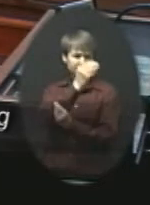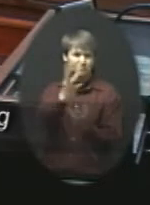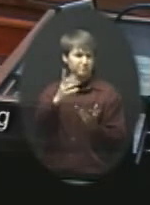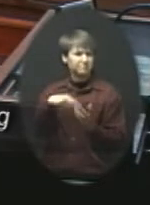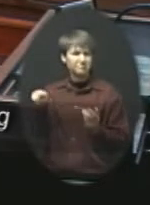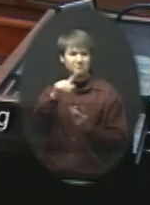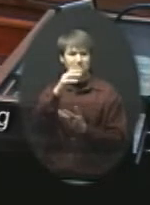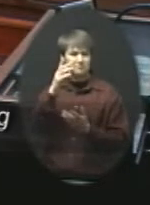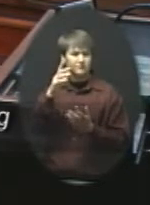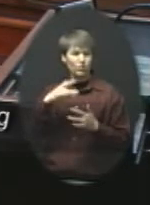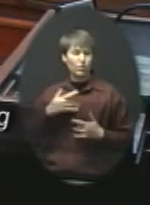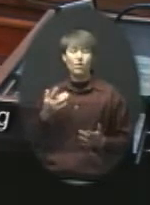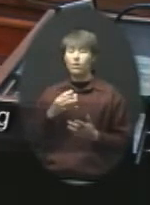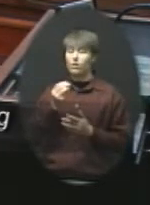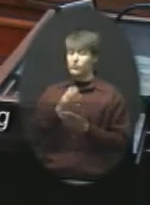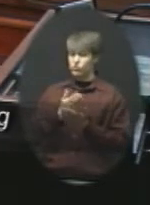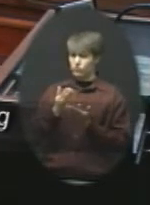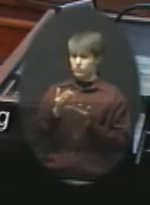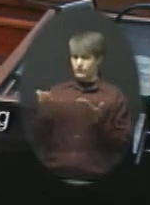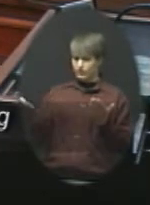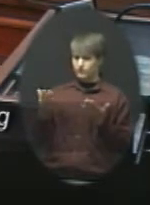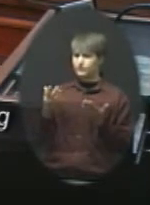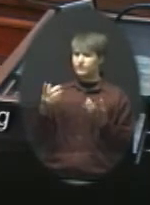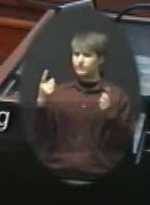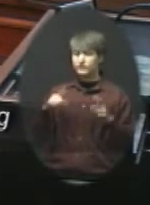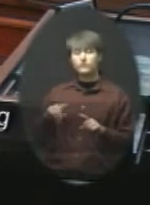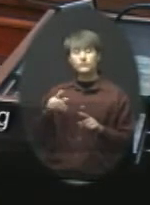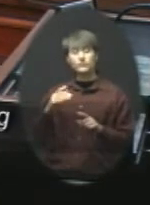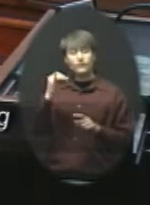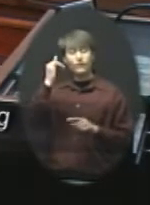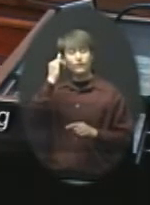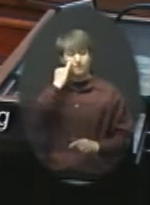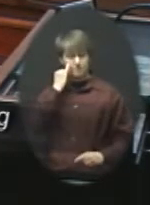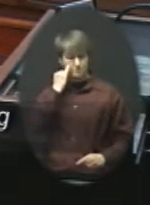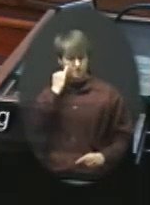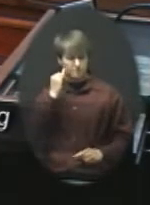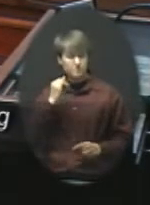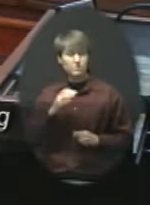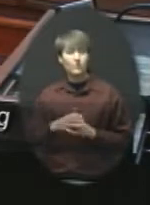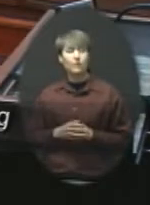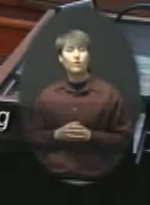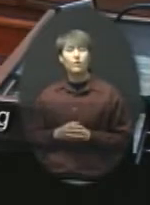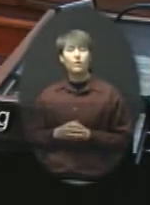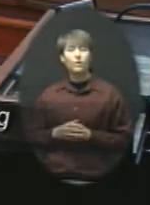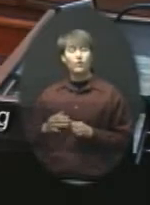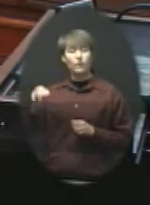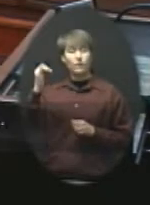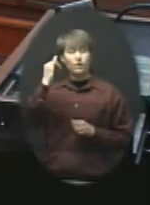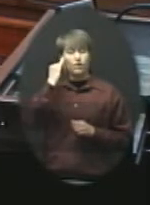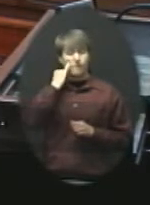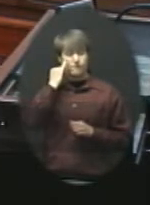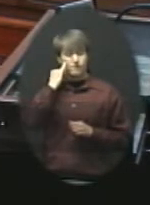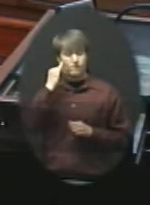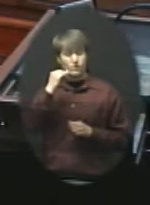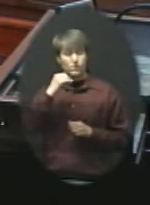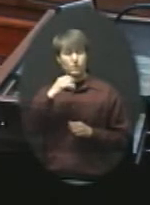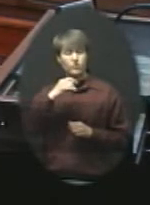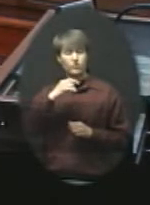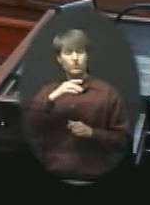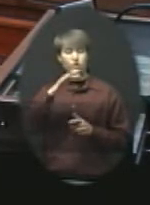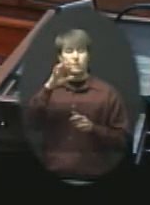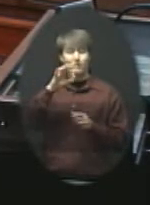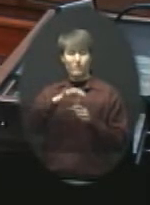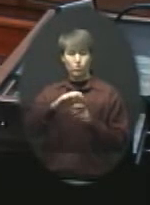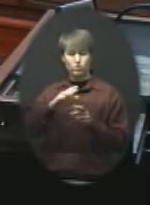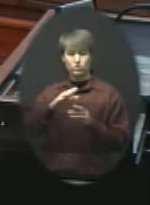different things that you need to think about is that if in fact If, in fact, the vote is moved